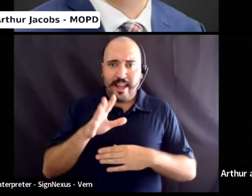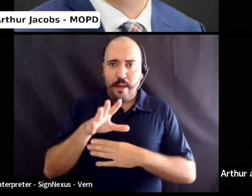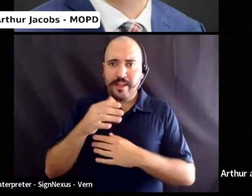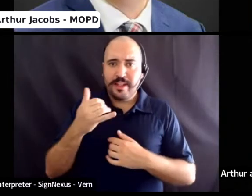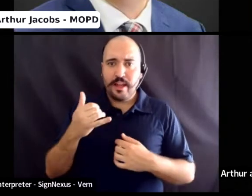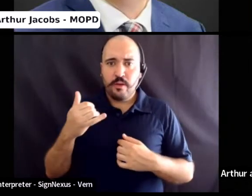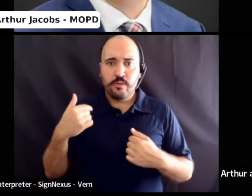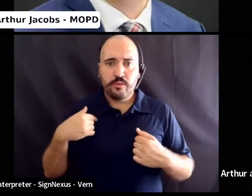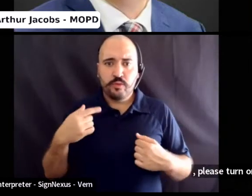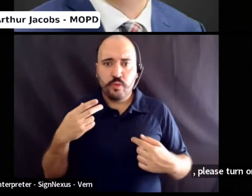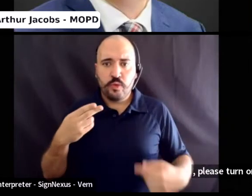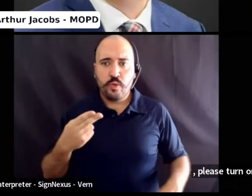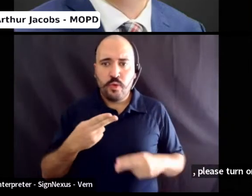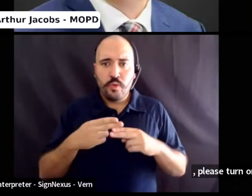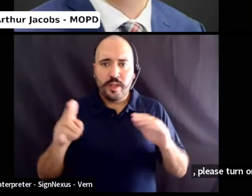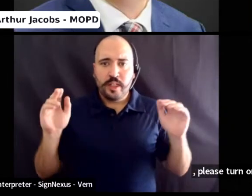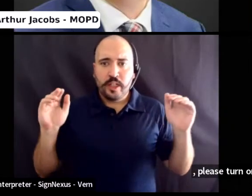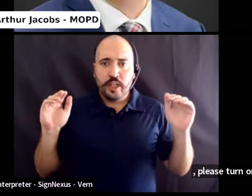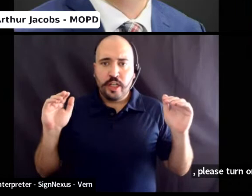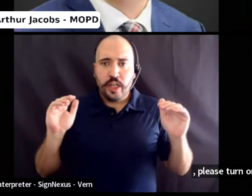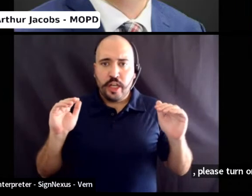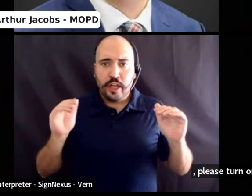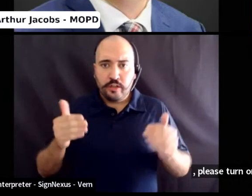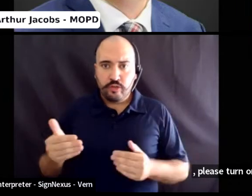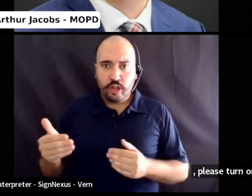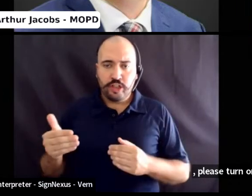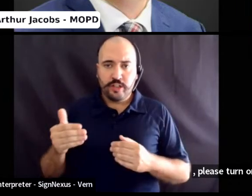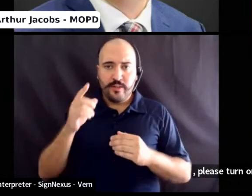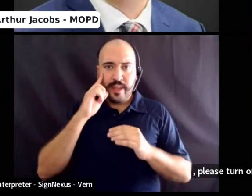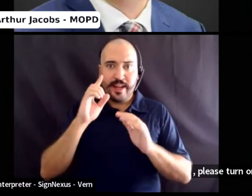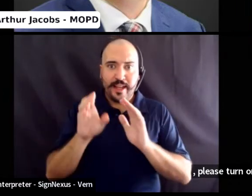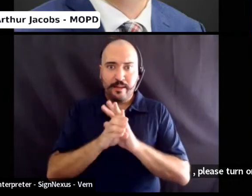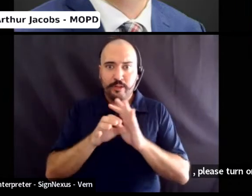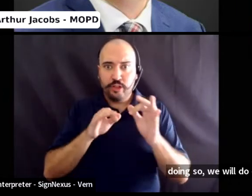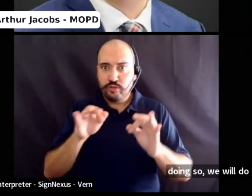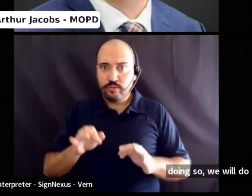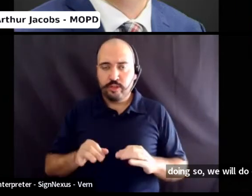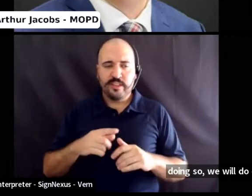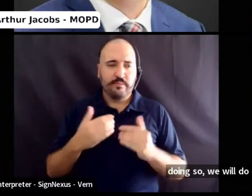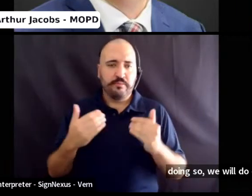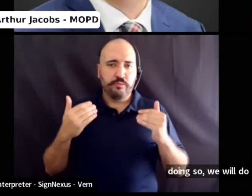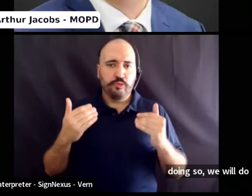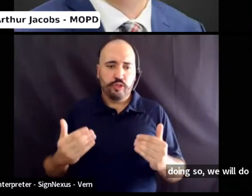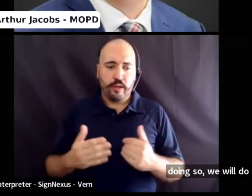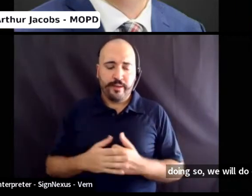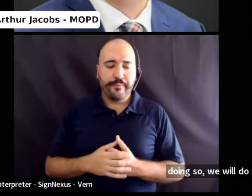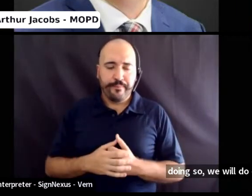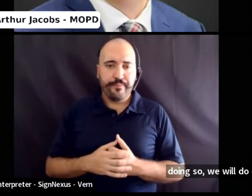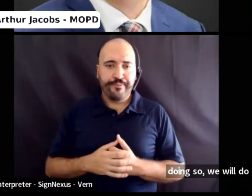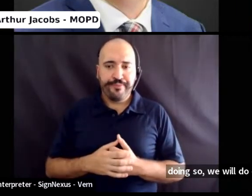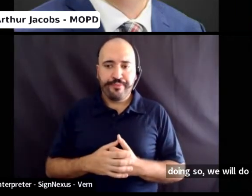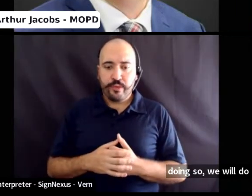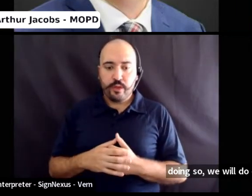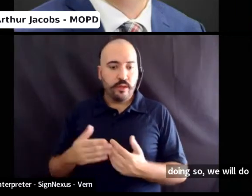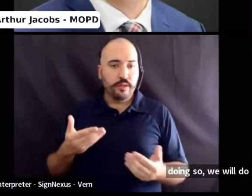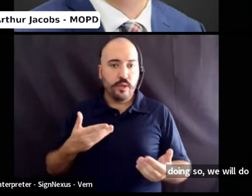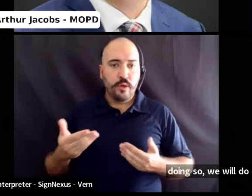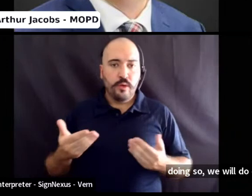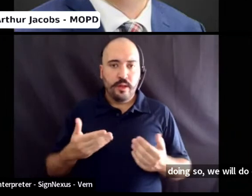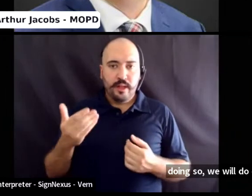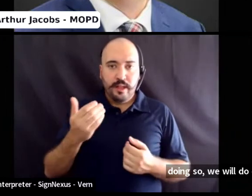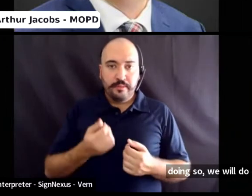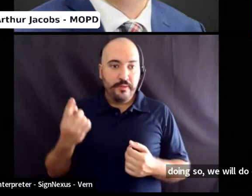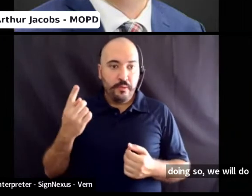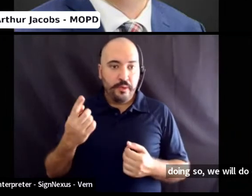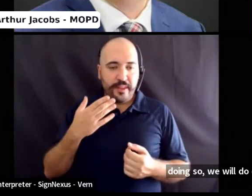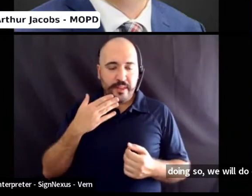quick introductions, image descriptions, and then we'll get started. So welcome, everyone. Thank you